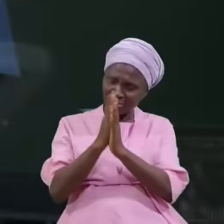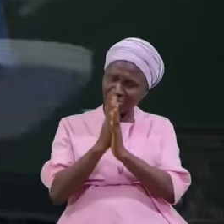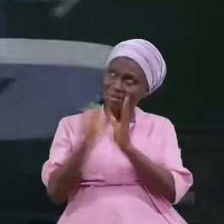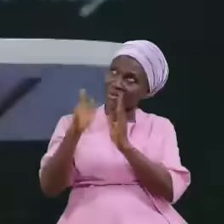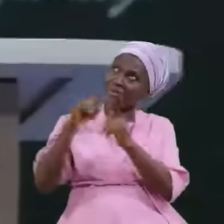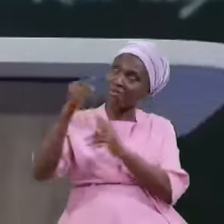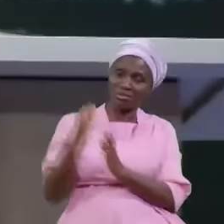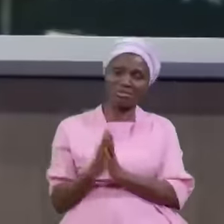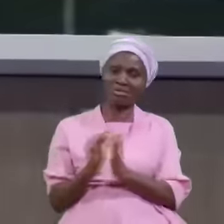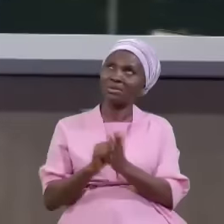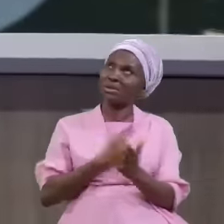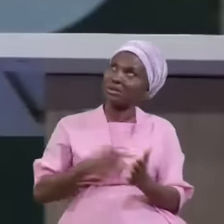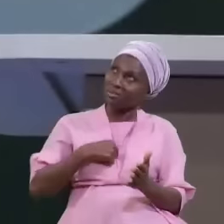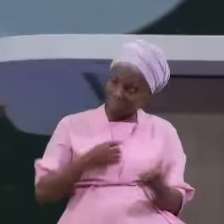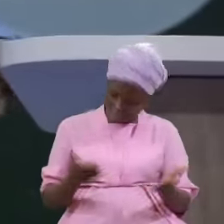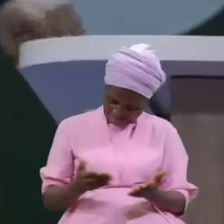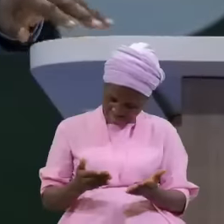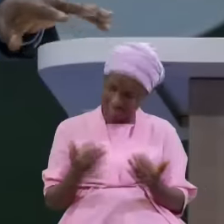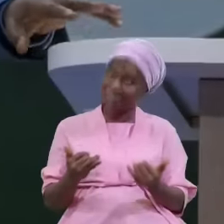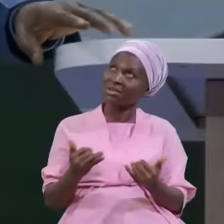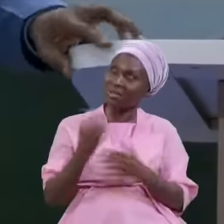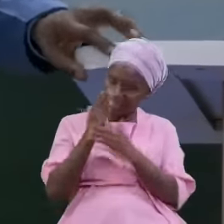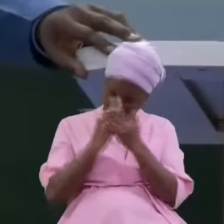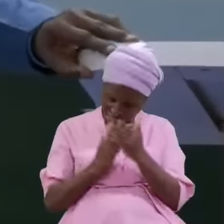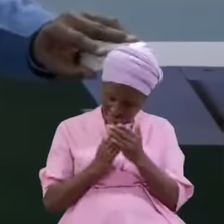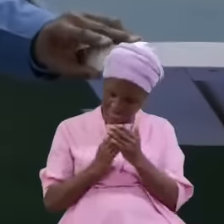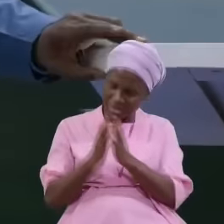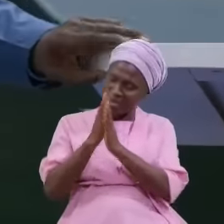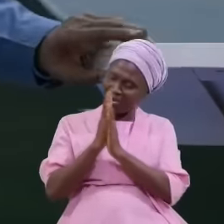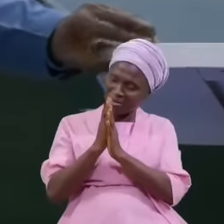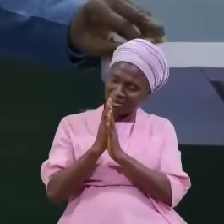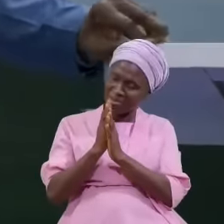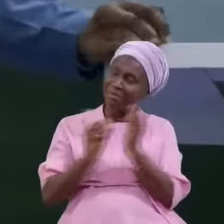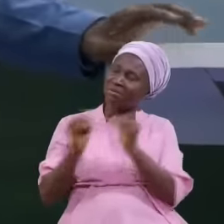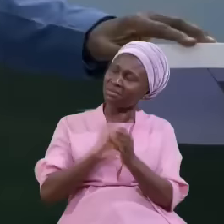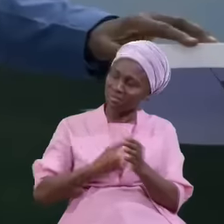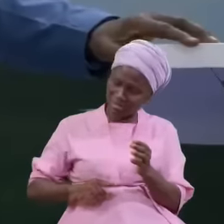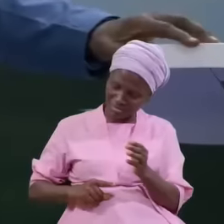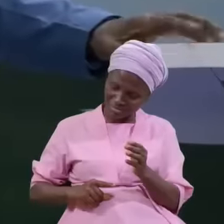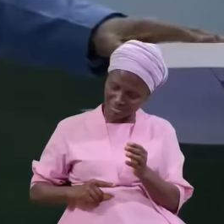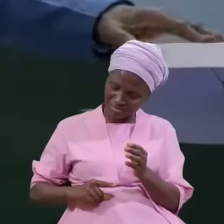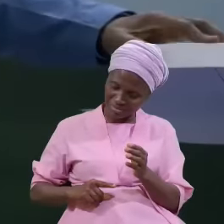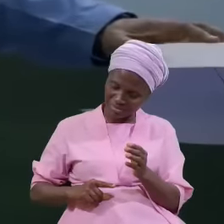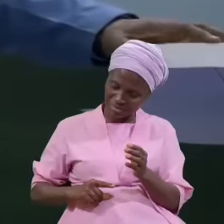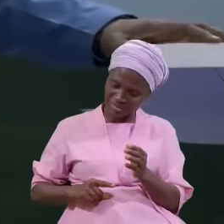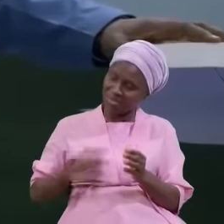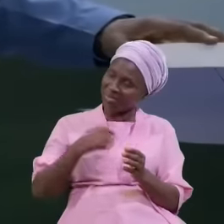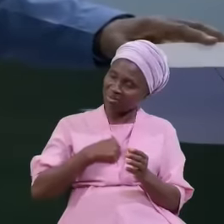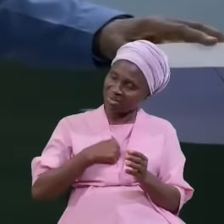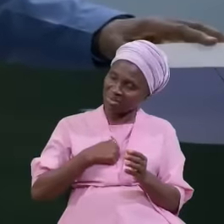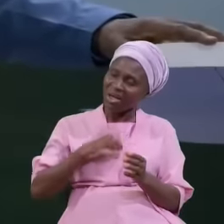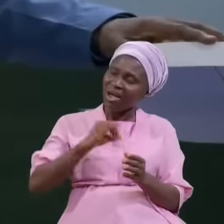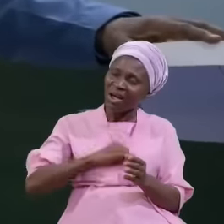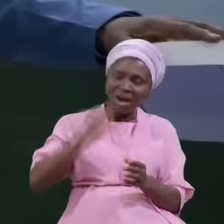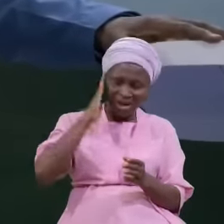eyes closed. And tell the Lord, "Oh Lord, I'm going to totally now turn